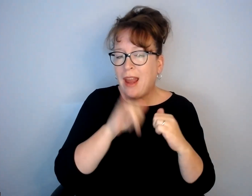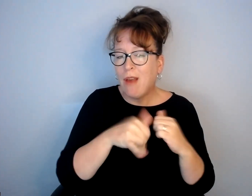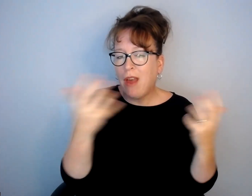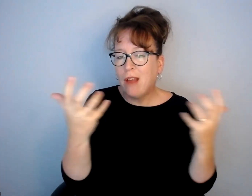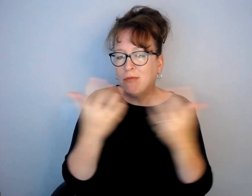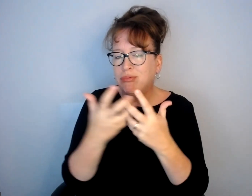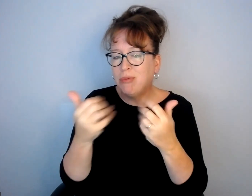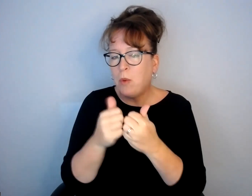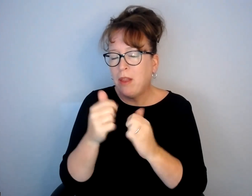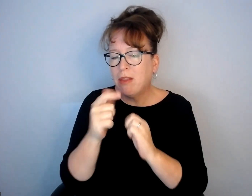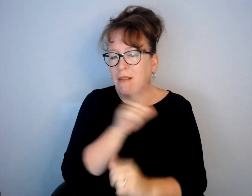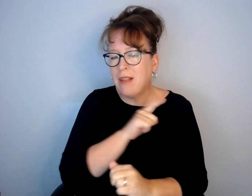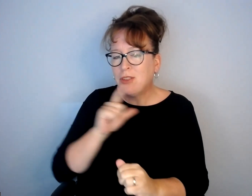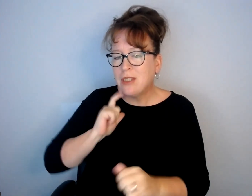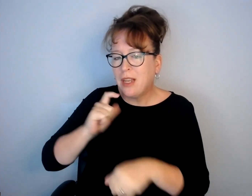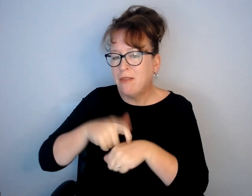legislative timeline?